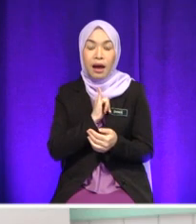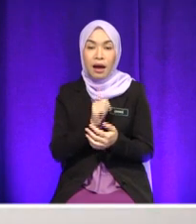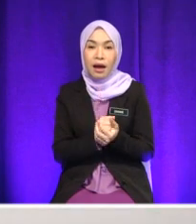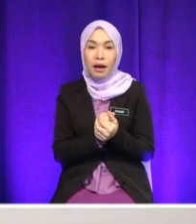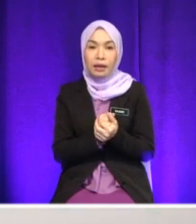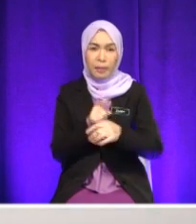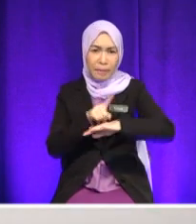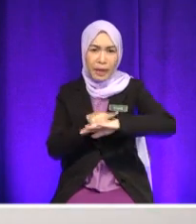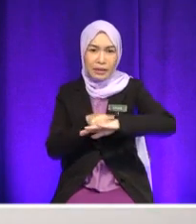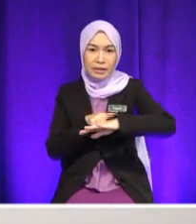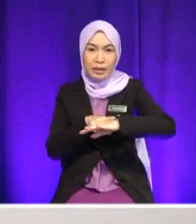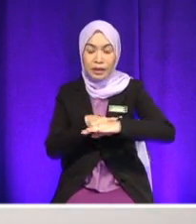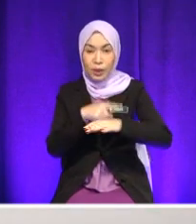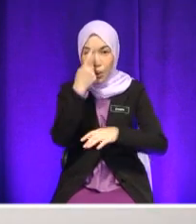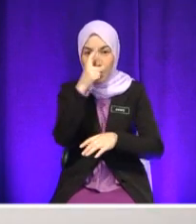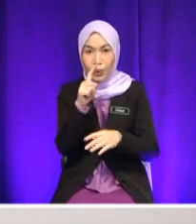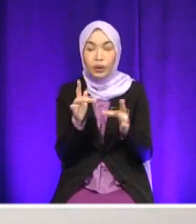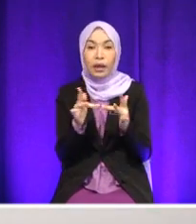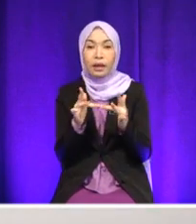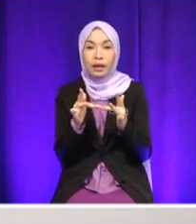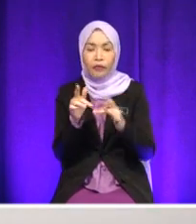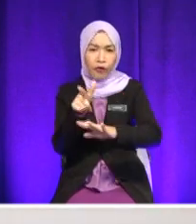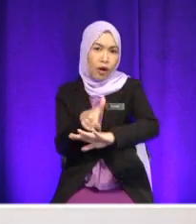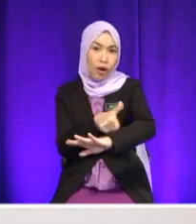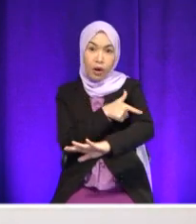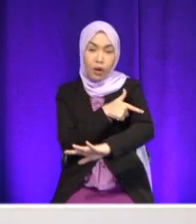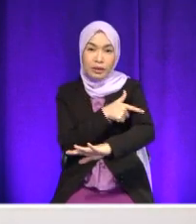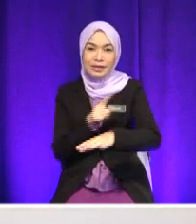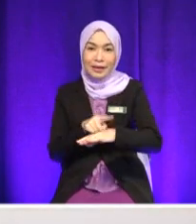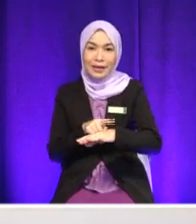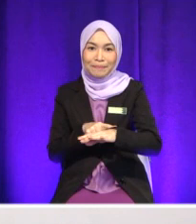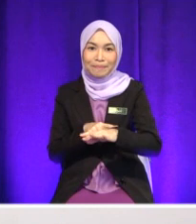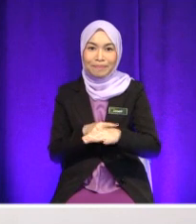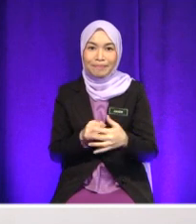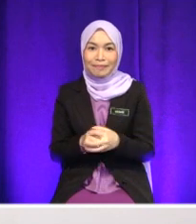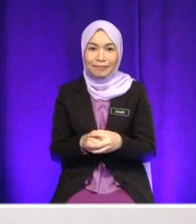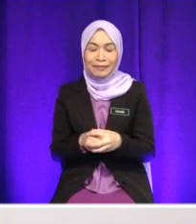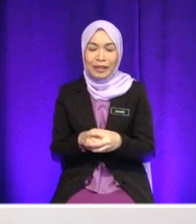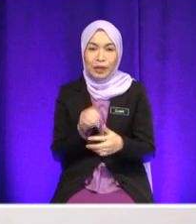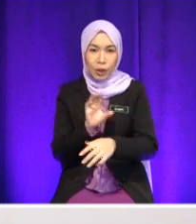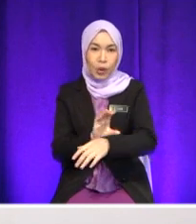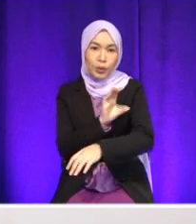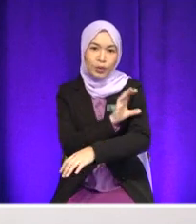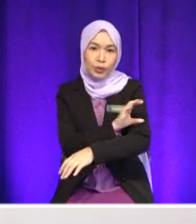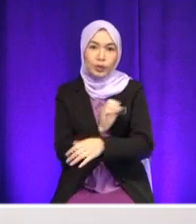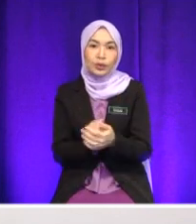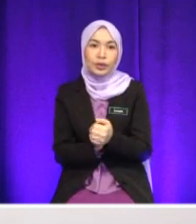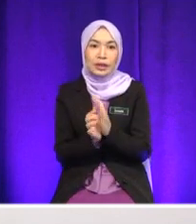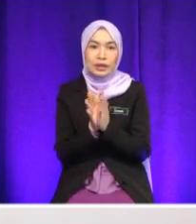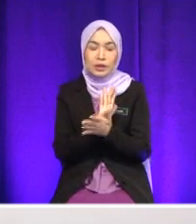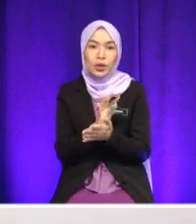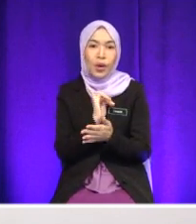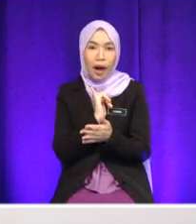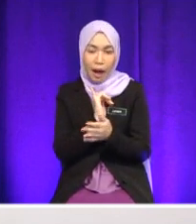those advertisements so that I can finish all my work or assignment quickly and smoothly. I see